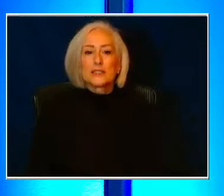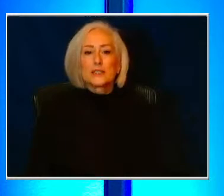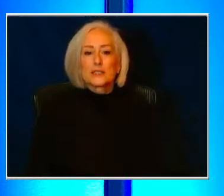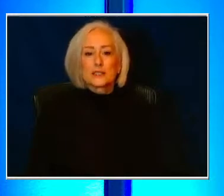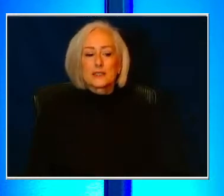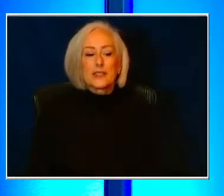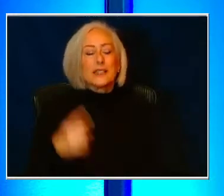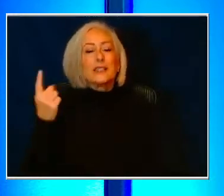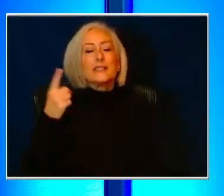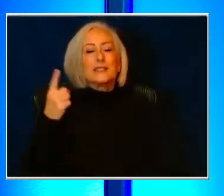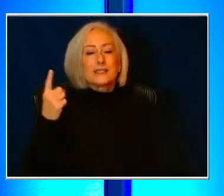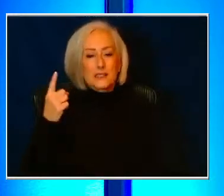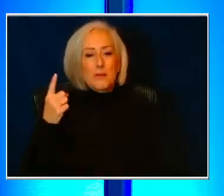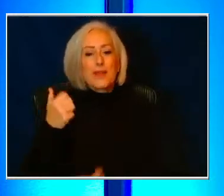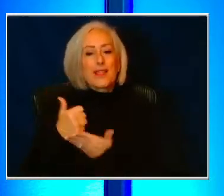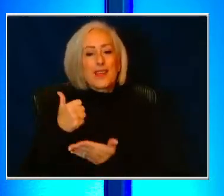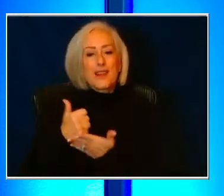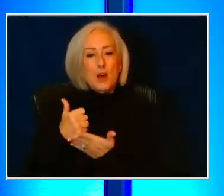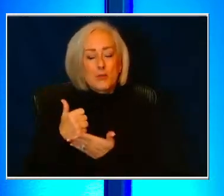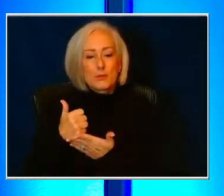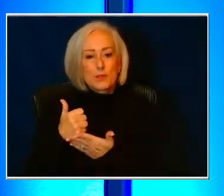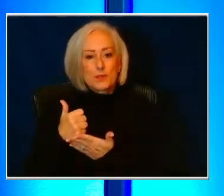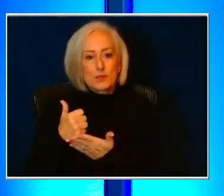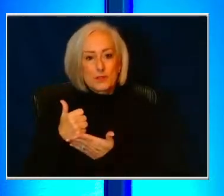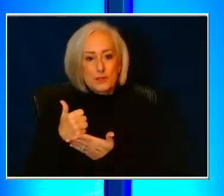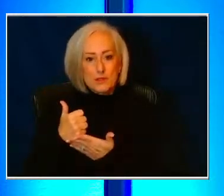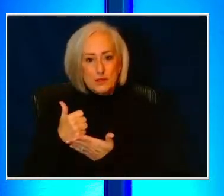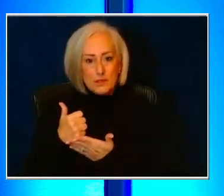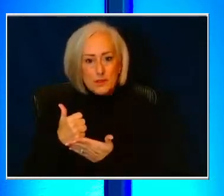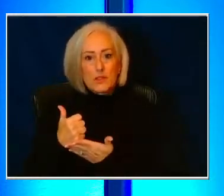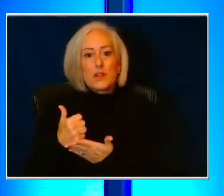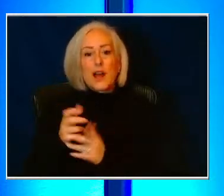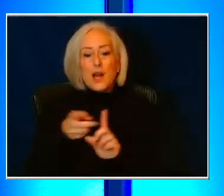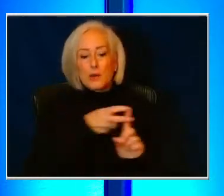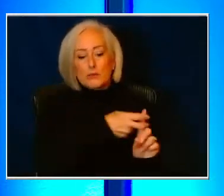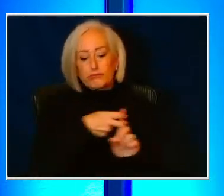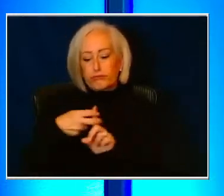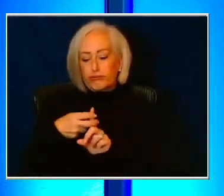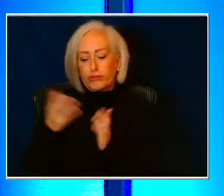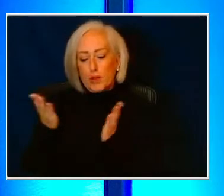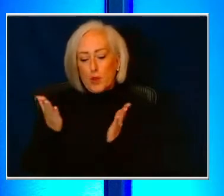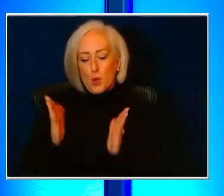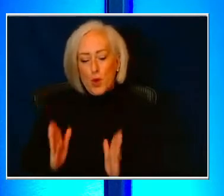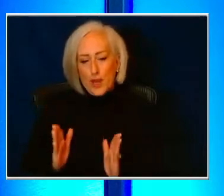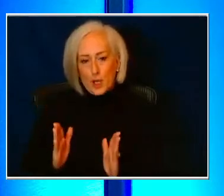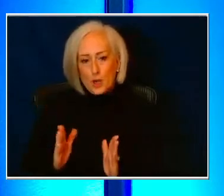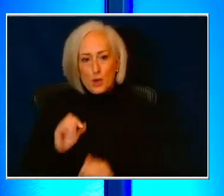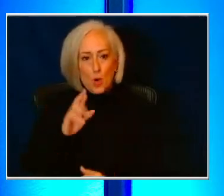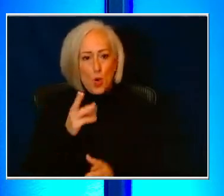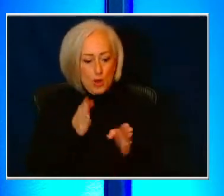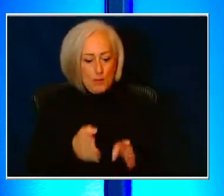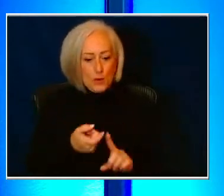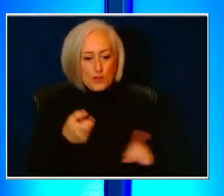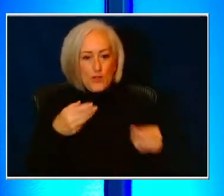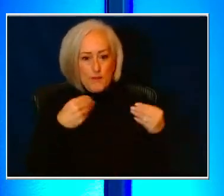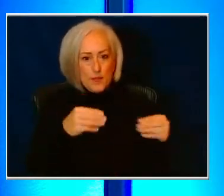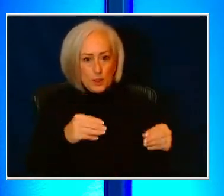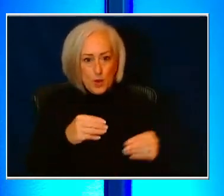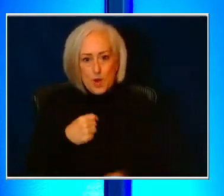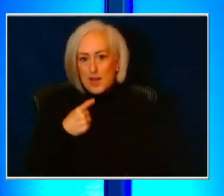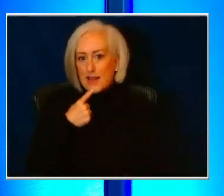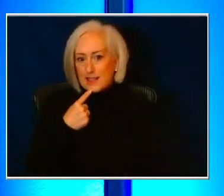that's been helpful is I'll take the servers aside or the person in the store, and I'll be like, hey, my dad has Alzheimer's. He might say